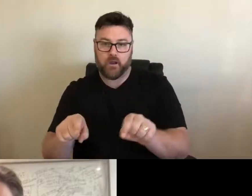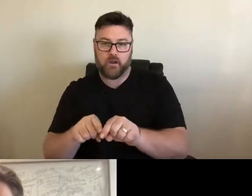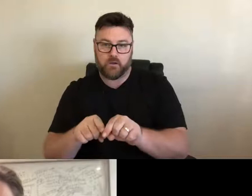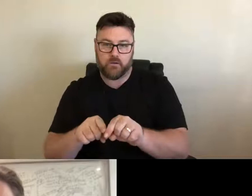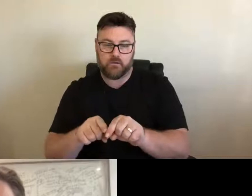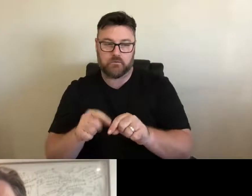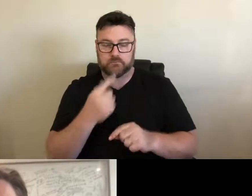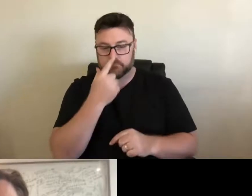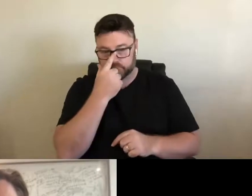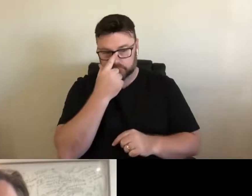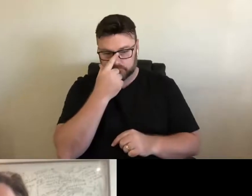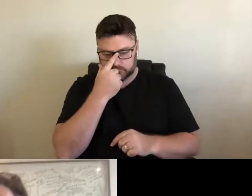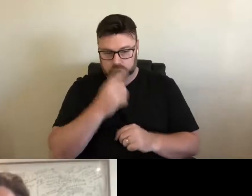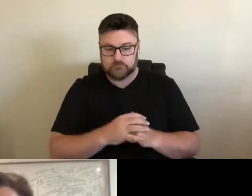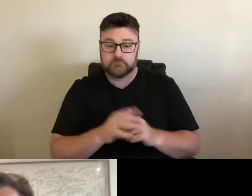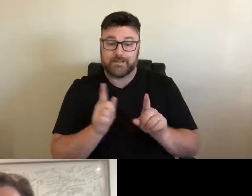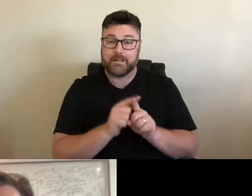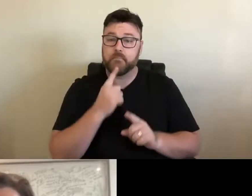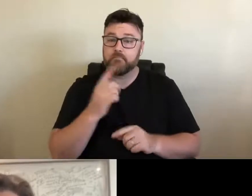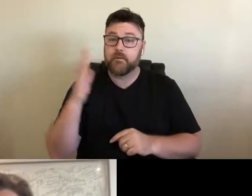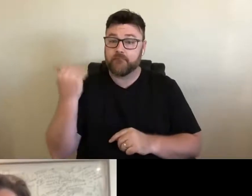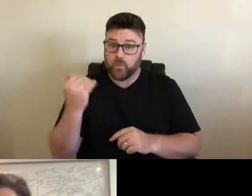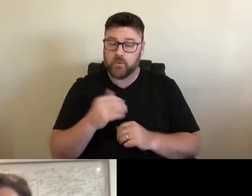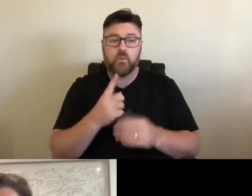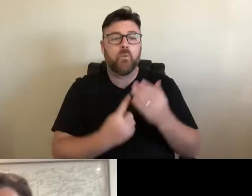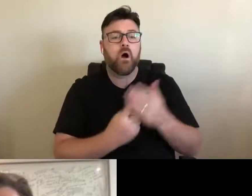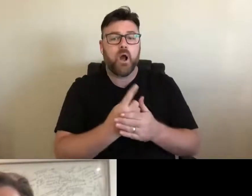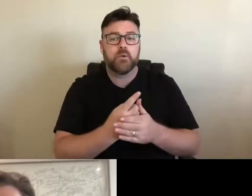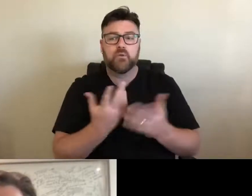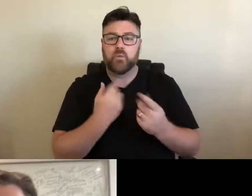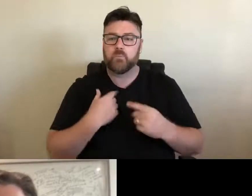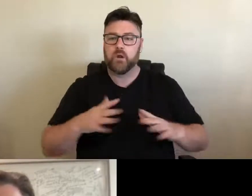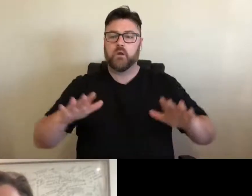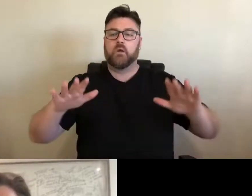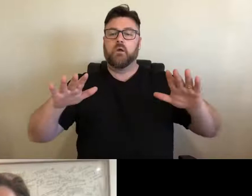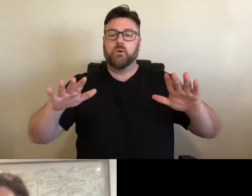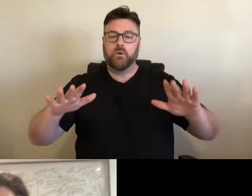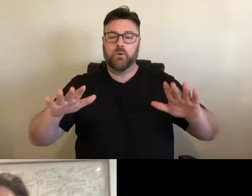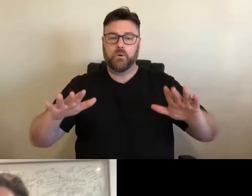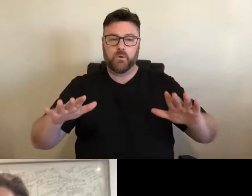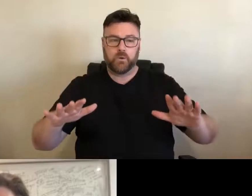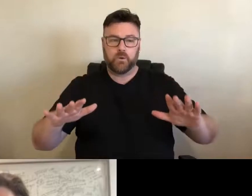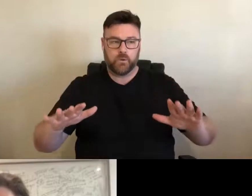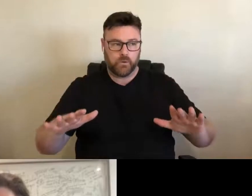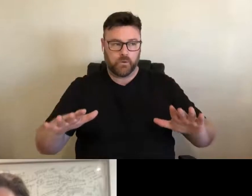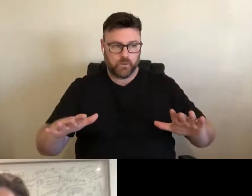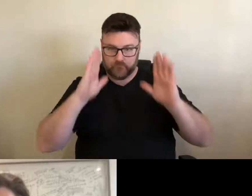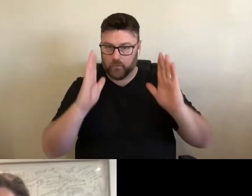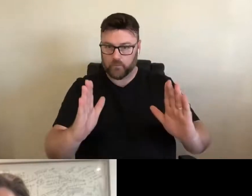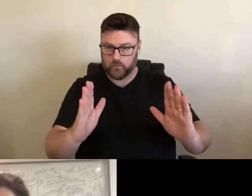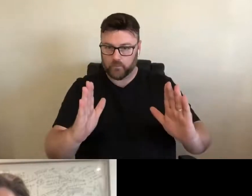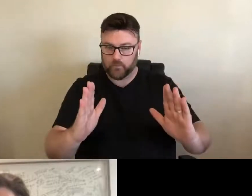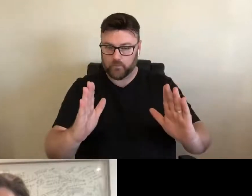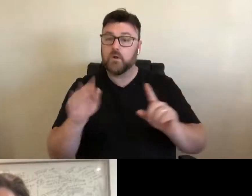As I said before, today's topic is what happens when we slow down and pay attention. The panel will explore the relationship